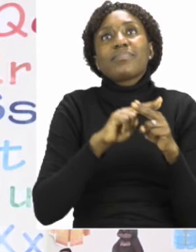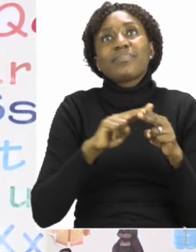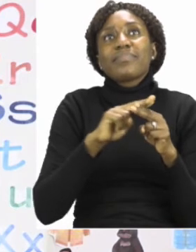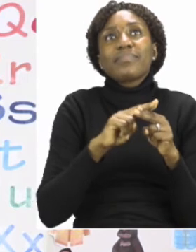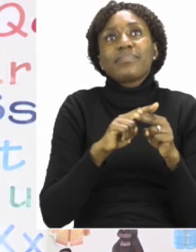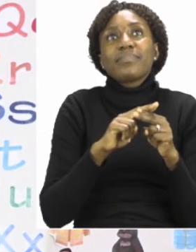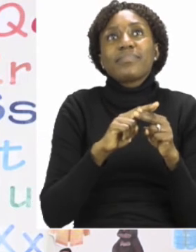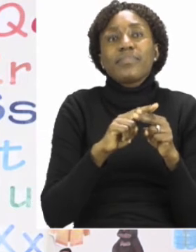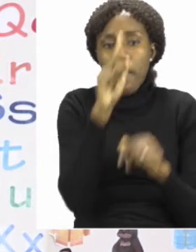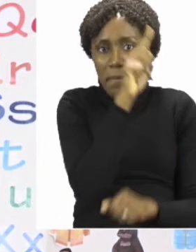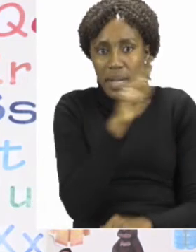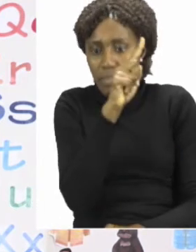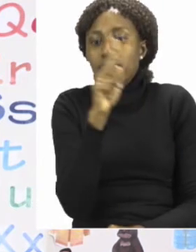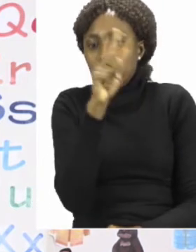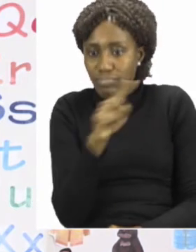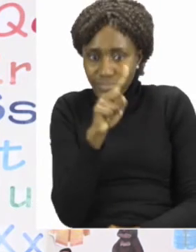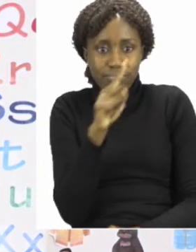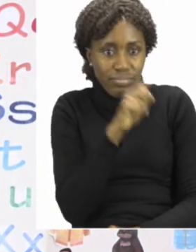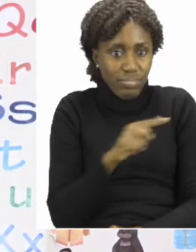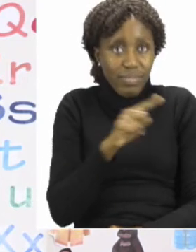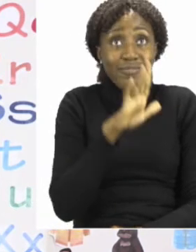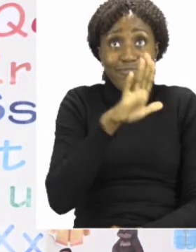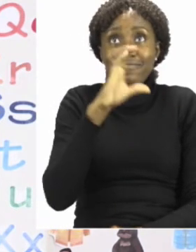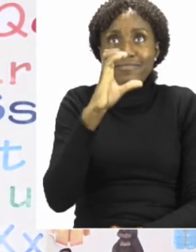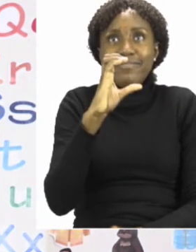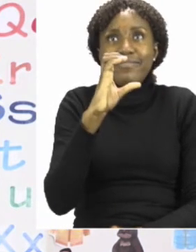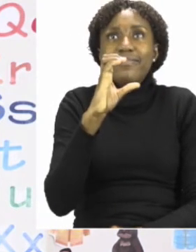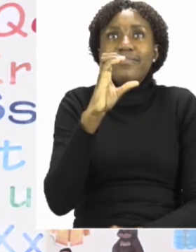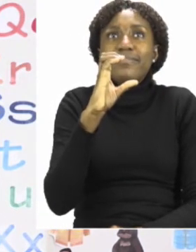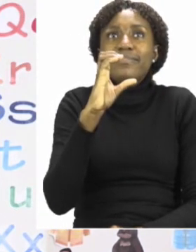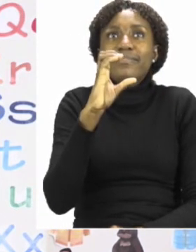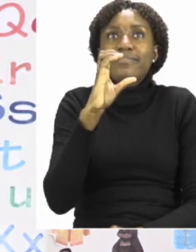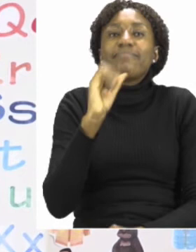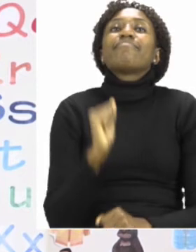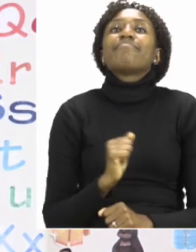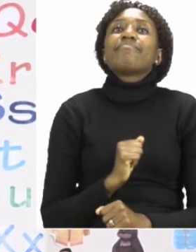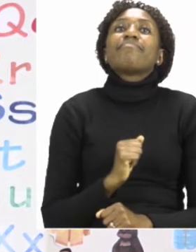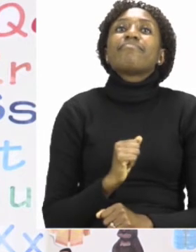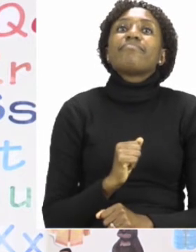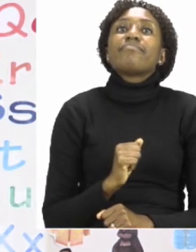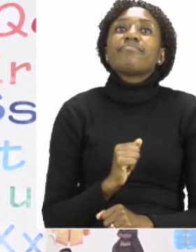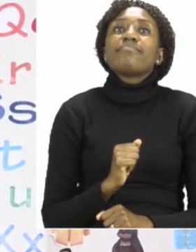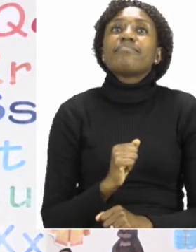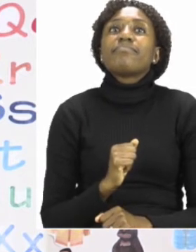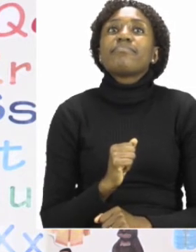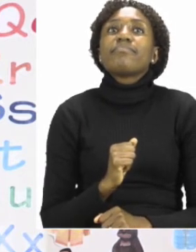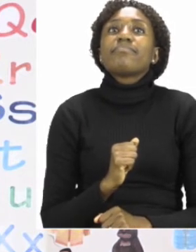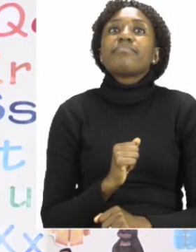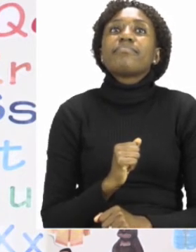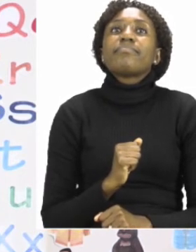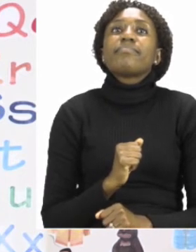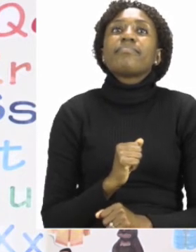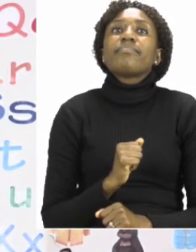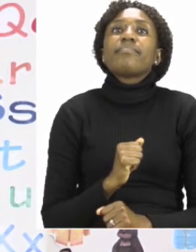to circle them. So, you are going to be using yellow. After that,